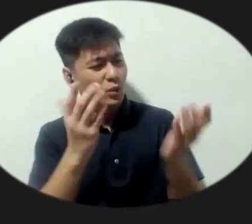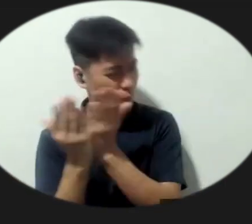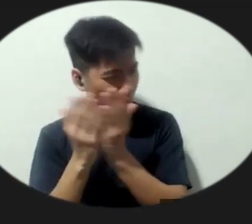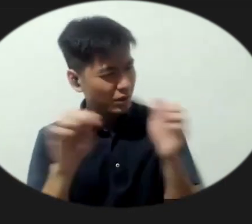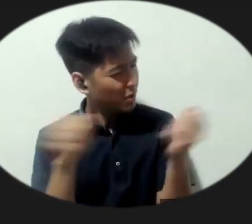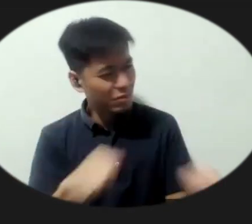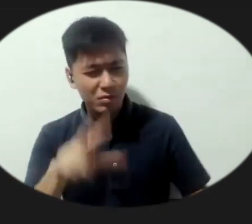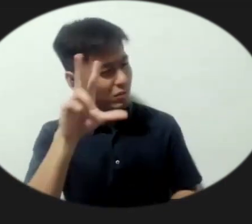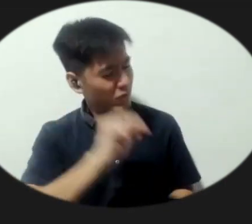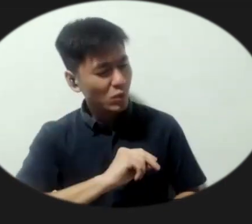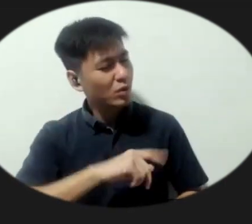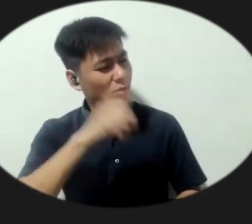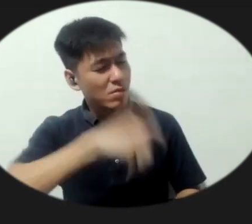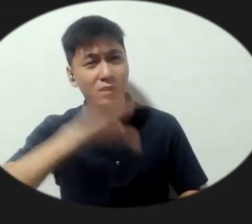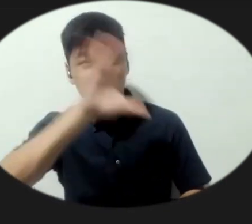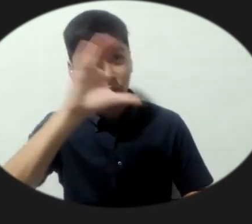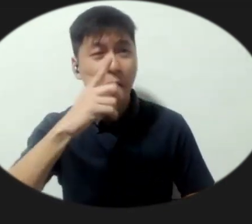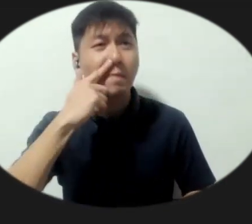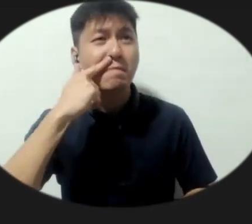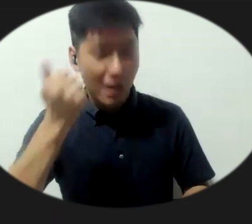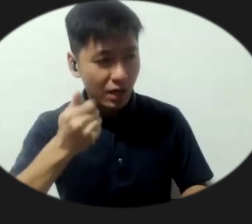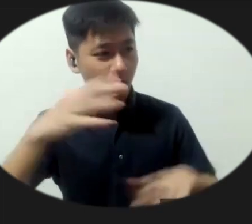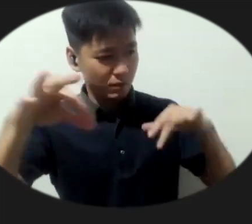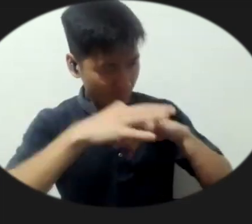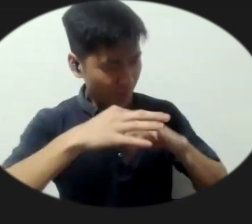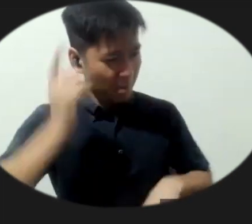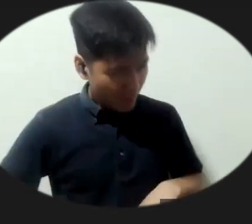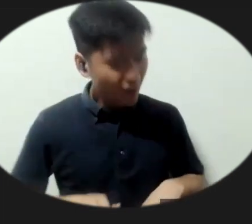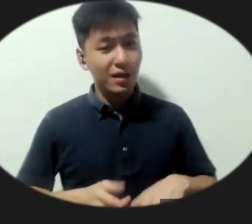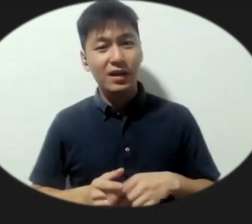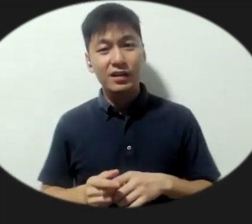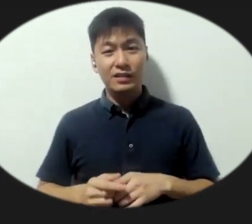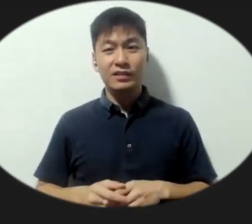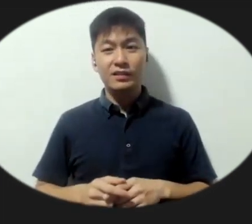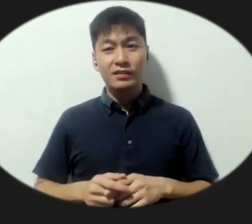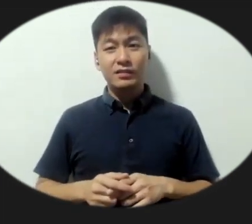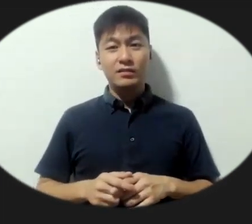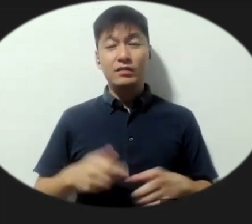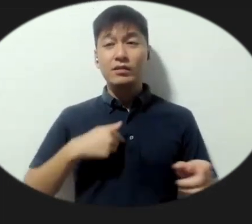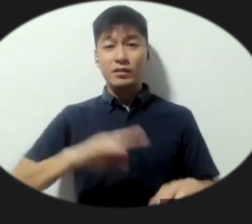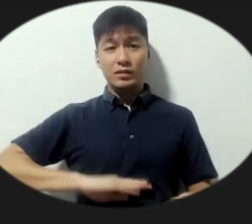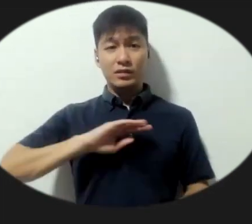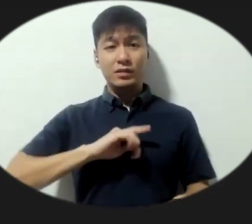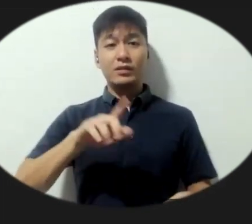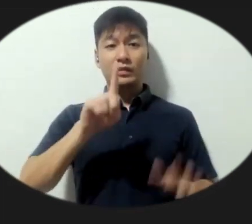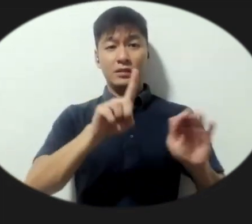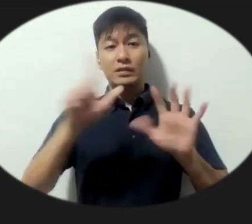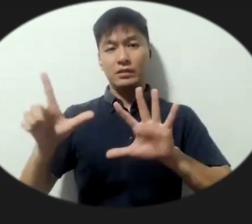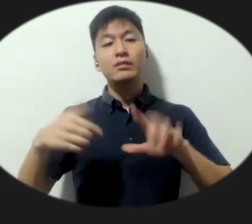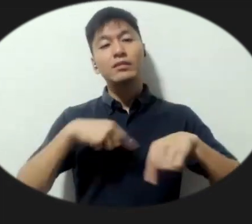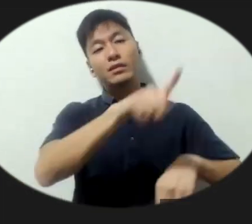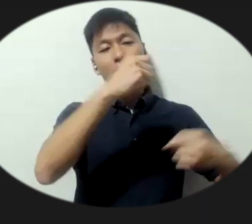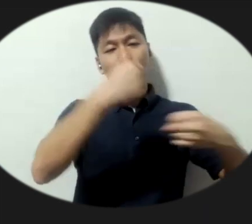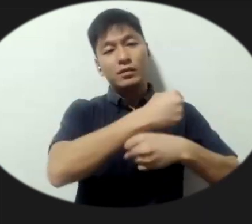to get married. And so I had to go and look for work at 17 so that I can take my siblings to school. But the interesting bit